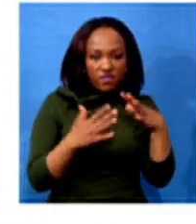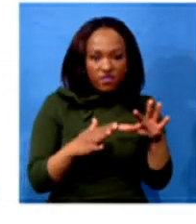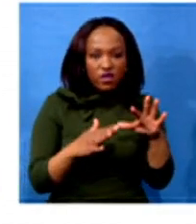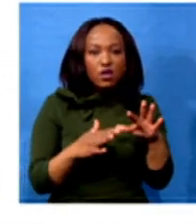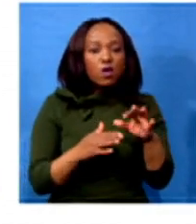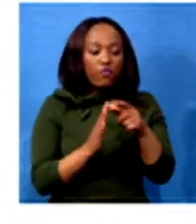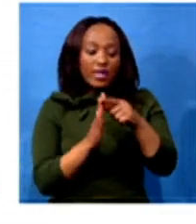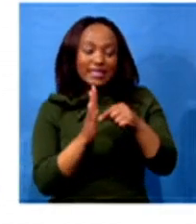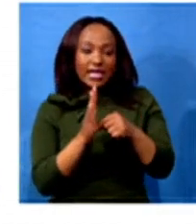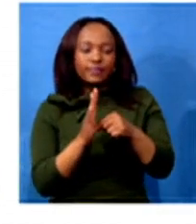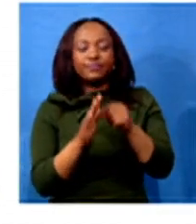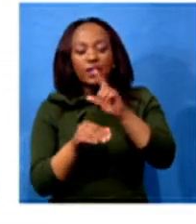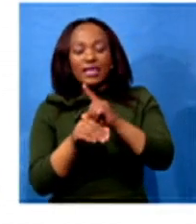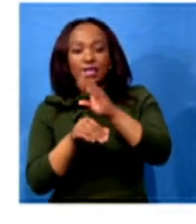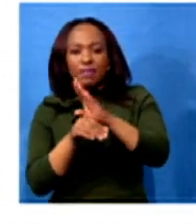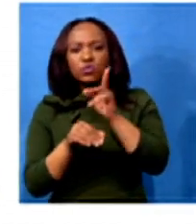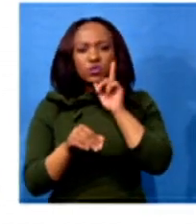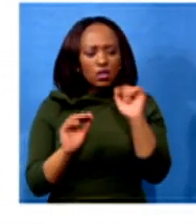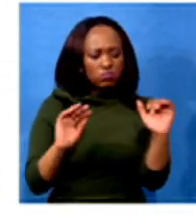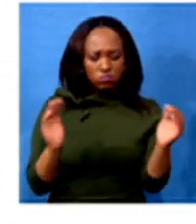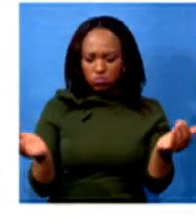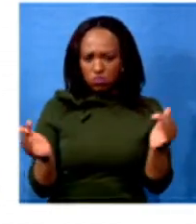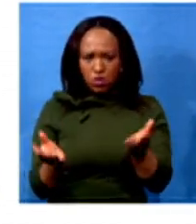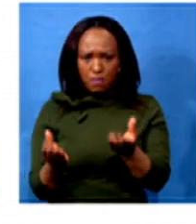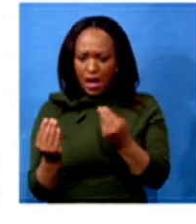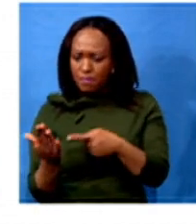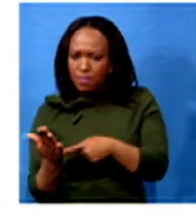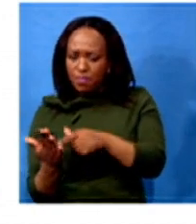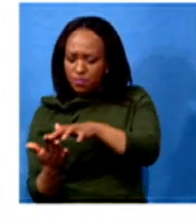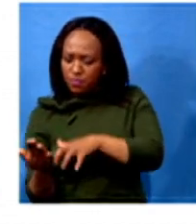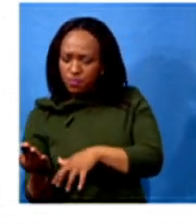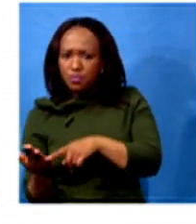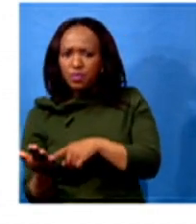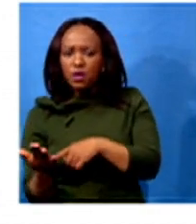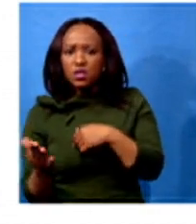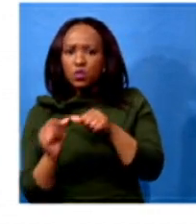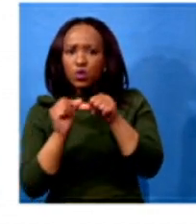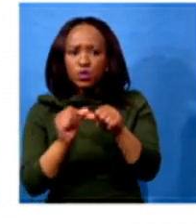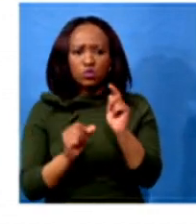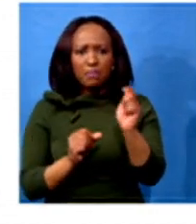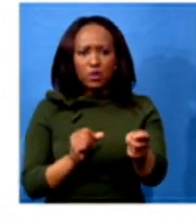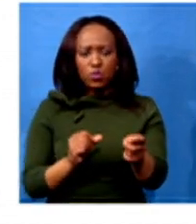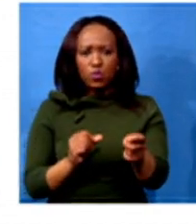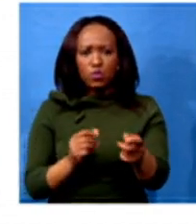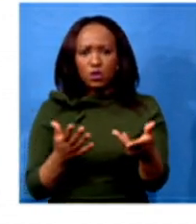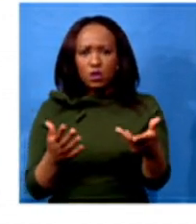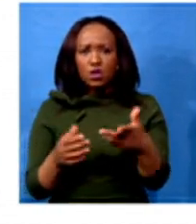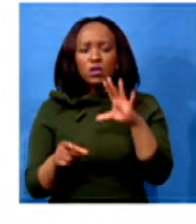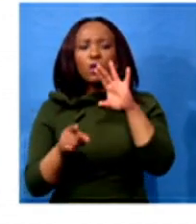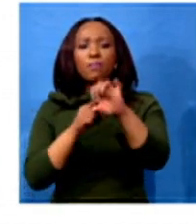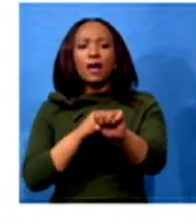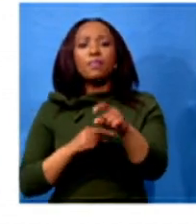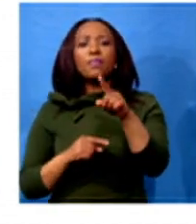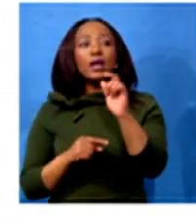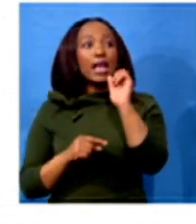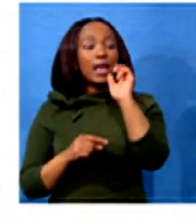particular database, you are validated and you are found to be there, and we continue to pay you, we then become found wanting when the